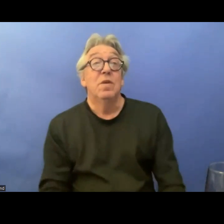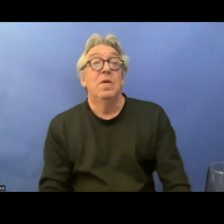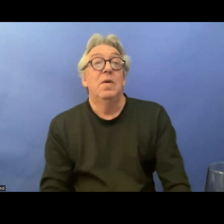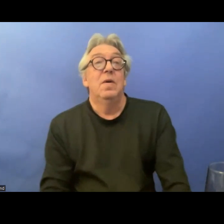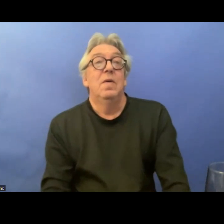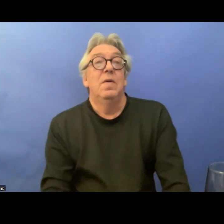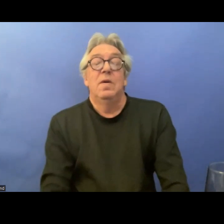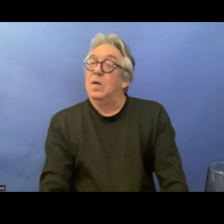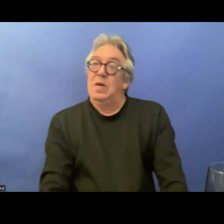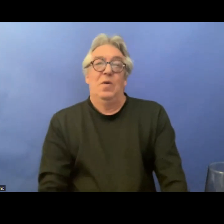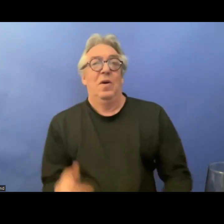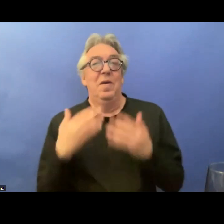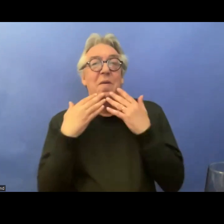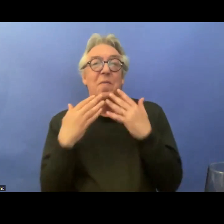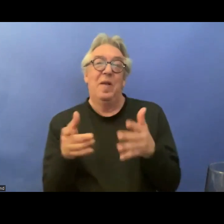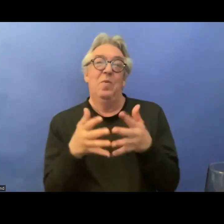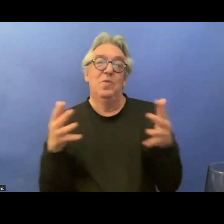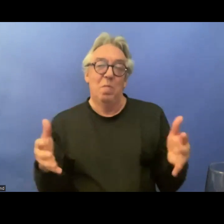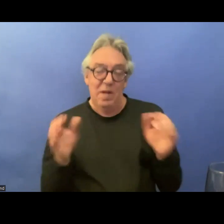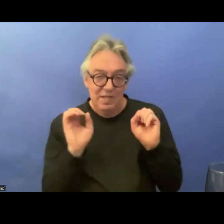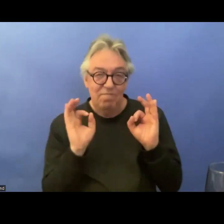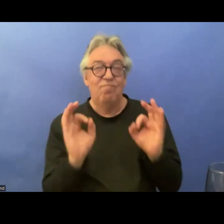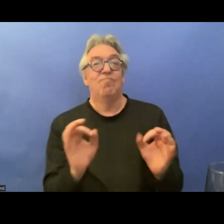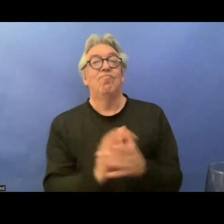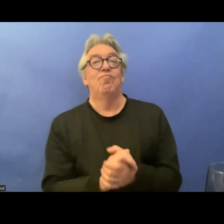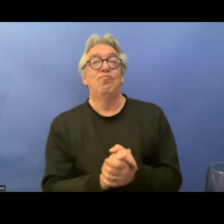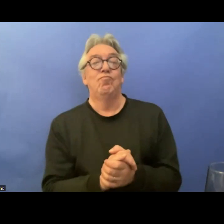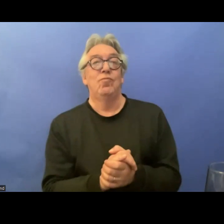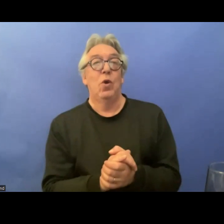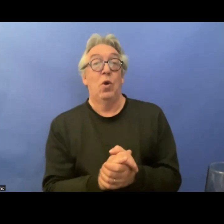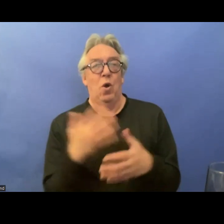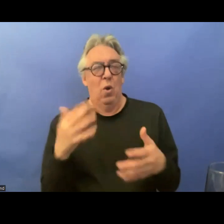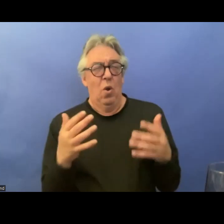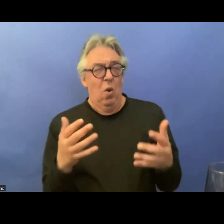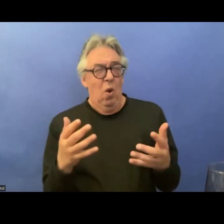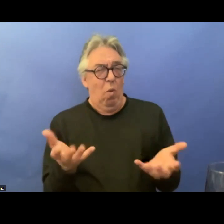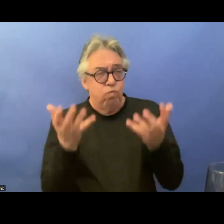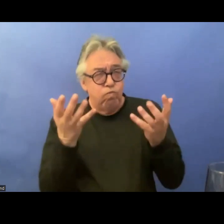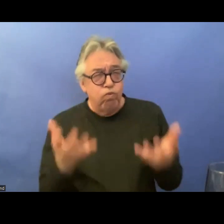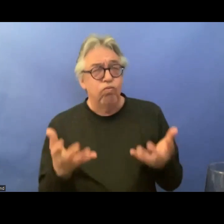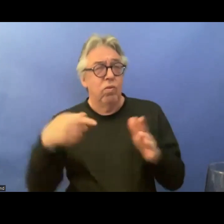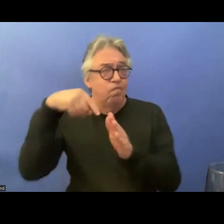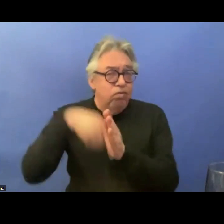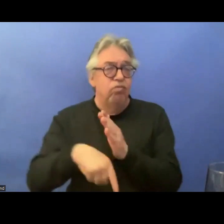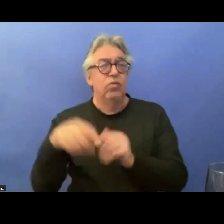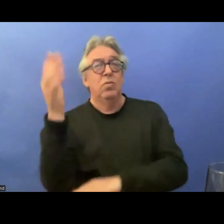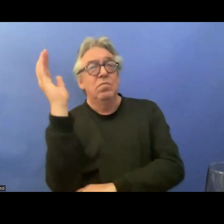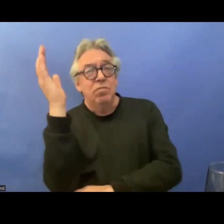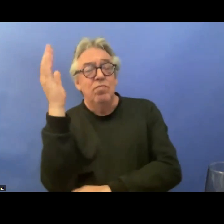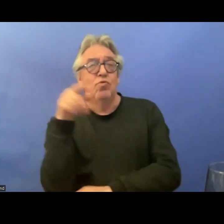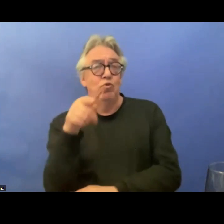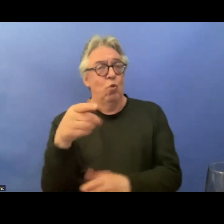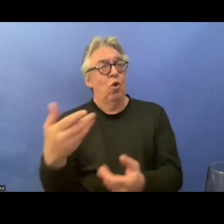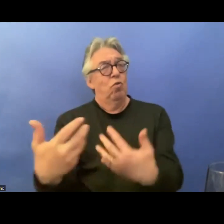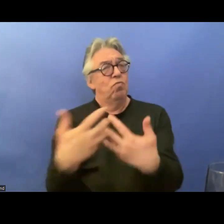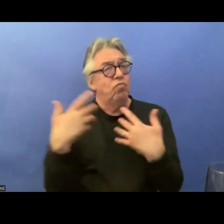Thank you so much, Mabake. Indeed, it was a very intensive presentation sharing about the success,